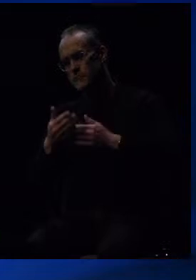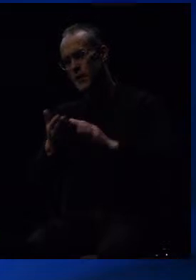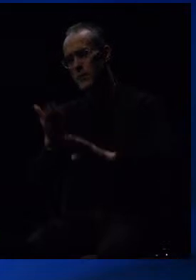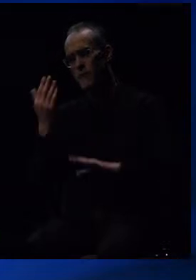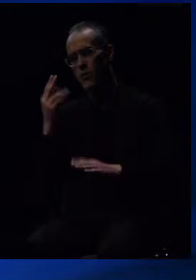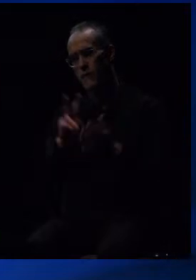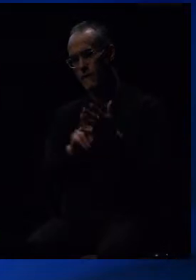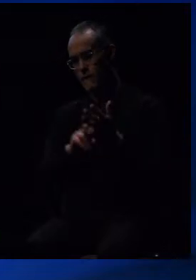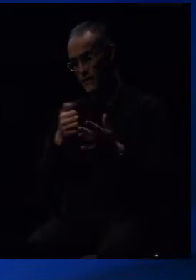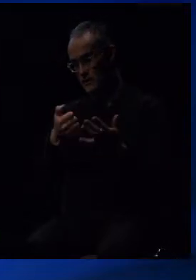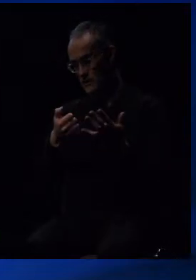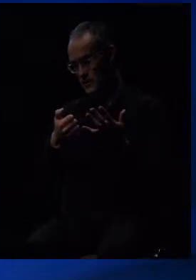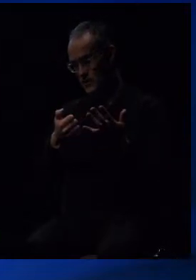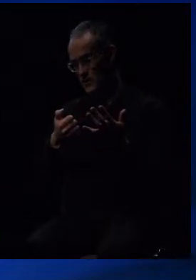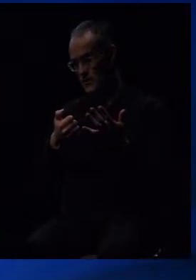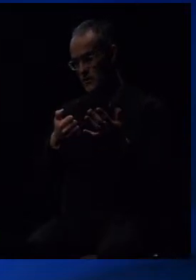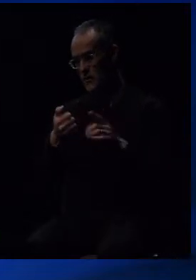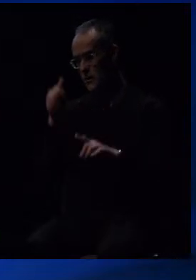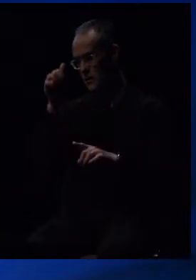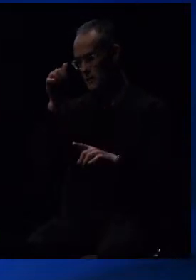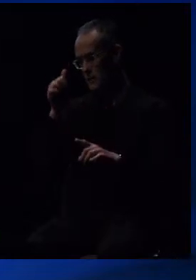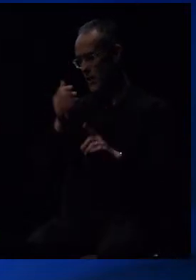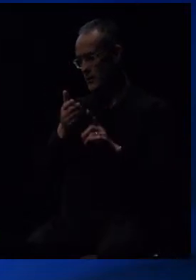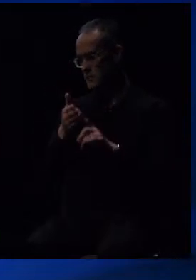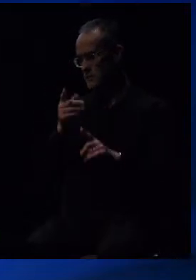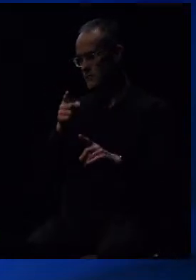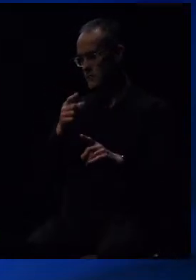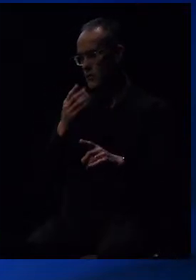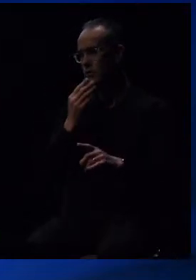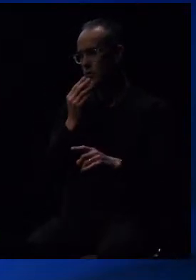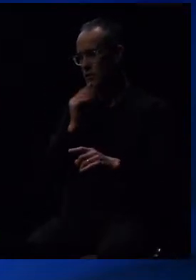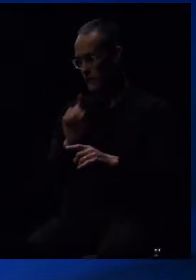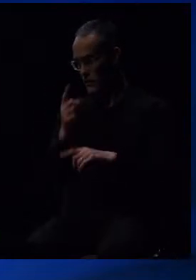you used for the first time V6 on this project.